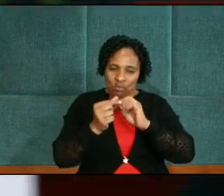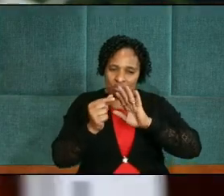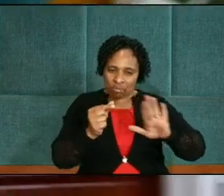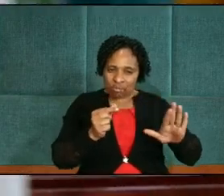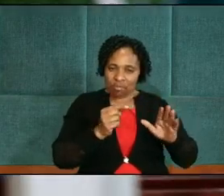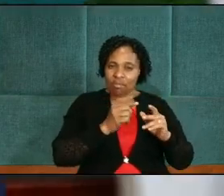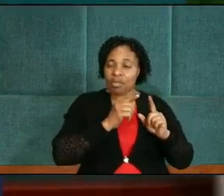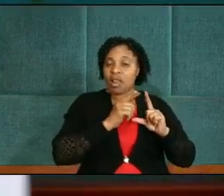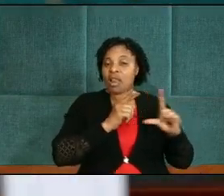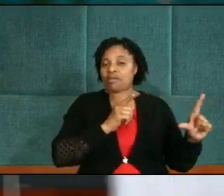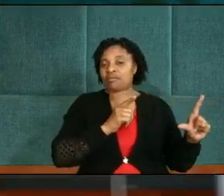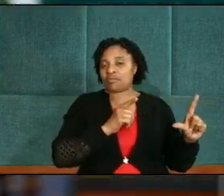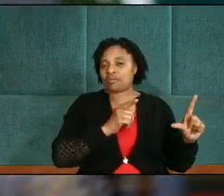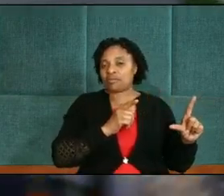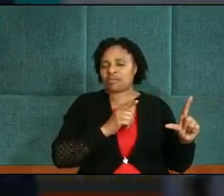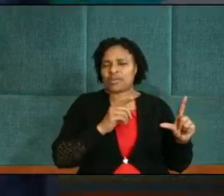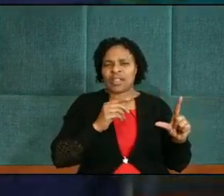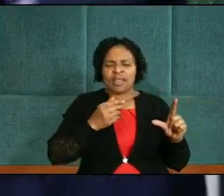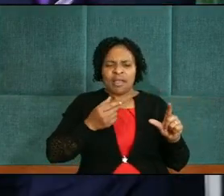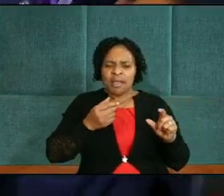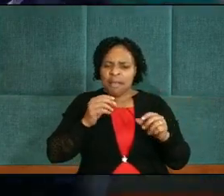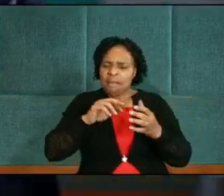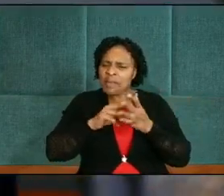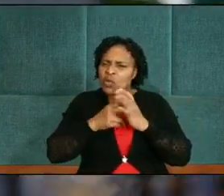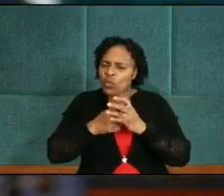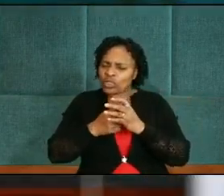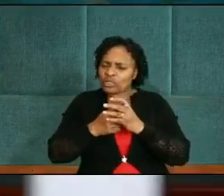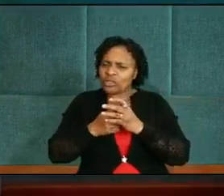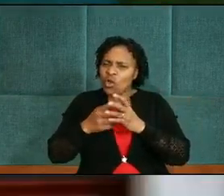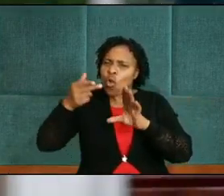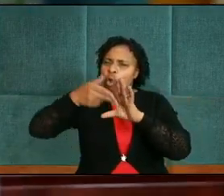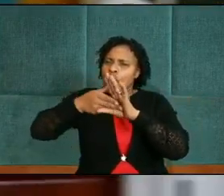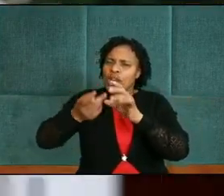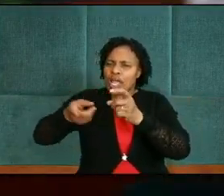So what does that extra oil mean, says Ellen White?